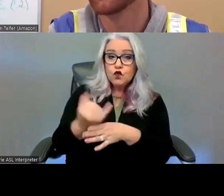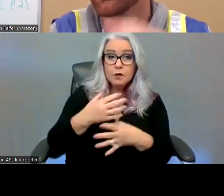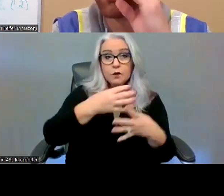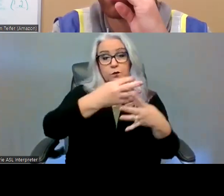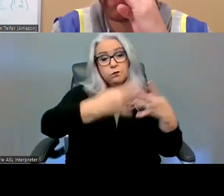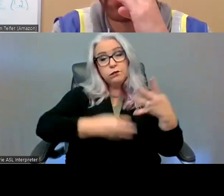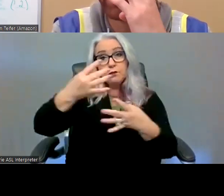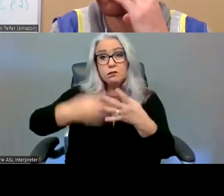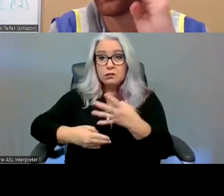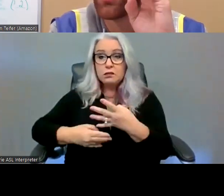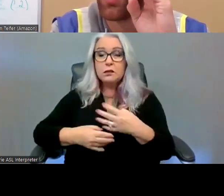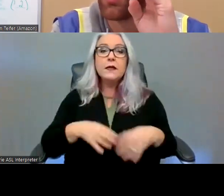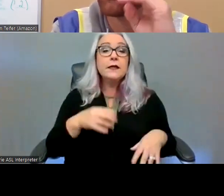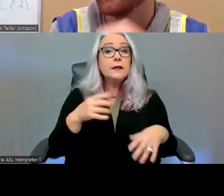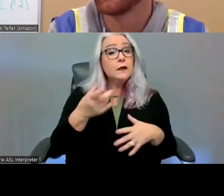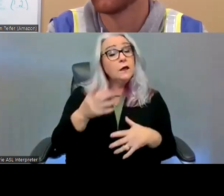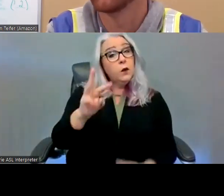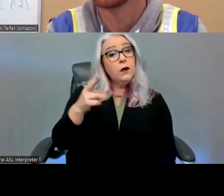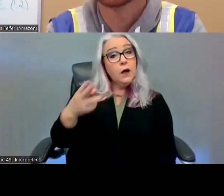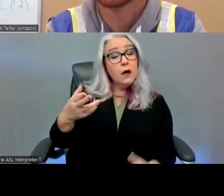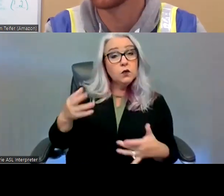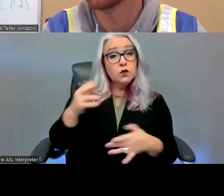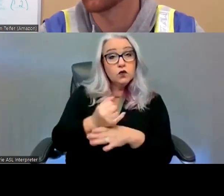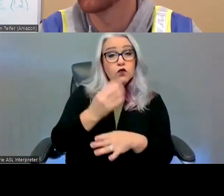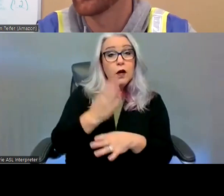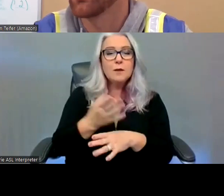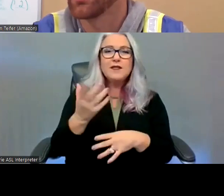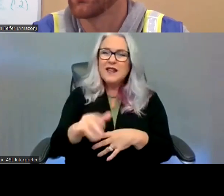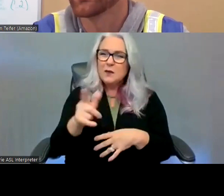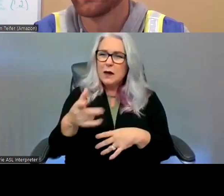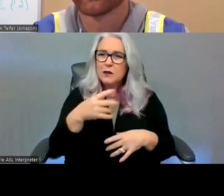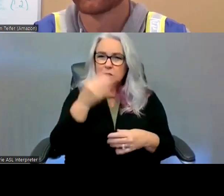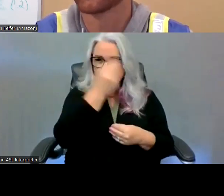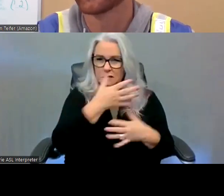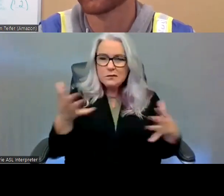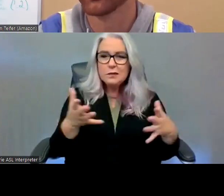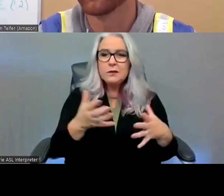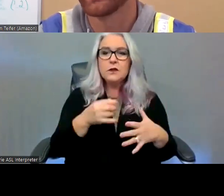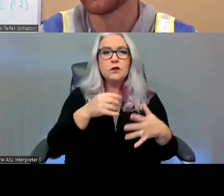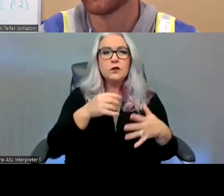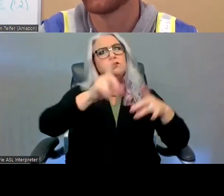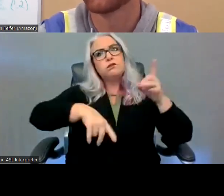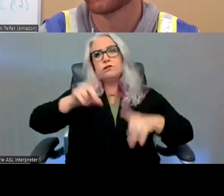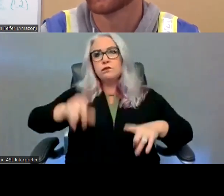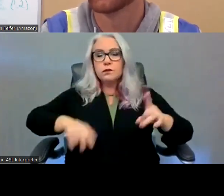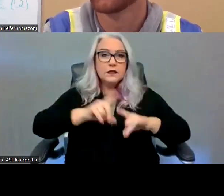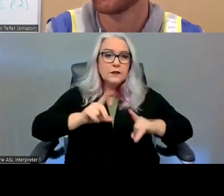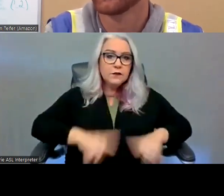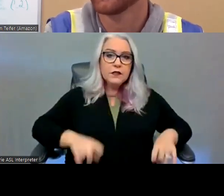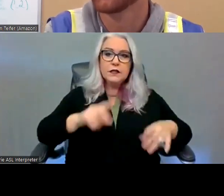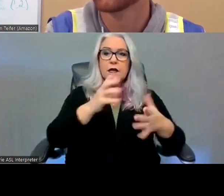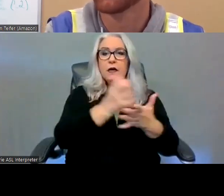This is the warehouse jobs are, this is kind of what I was talking about, how there is tons of different roles at Amazon. Sorry to